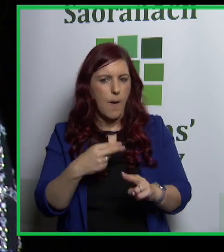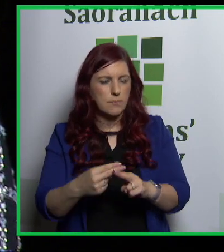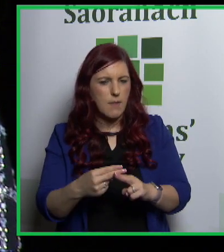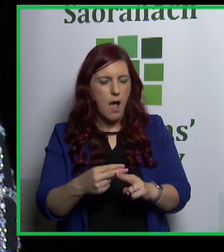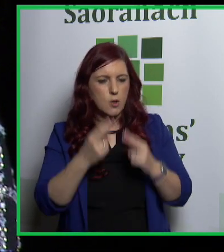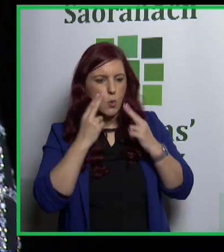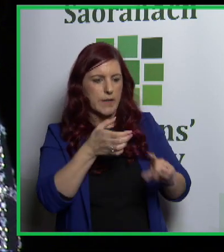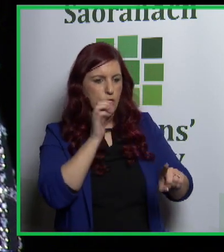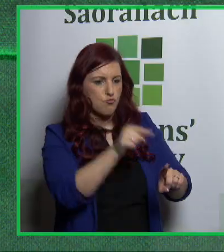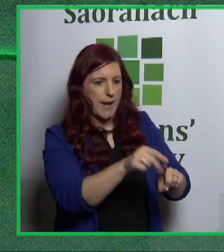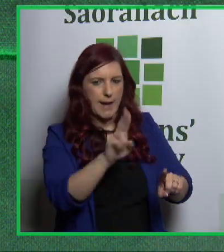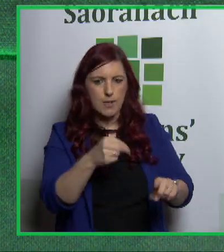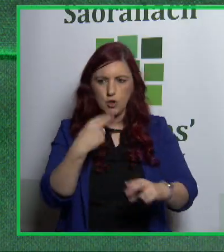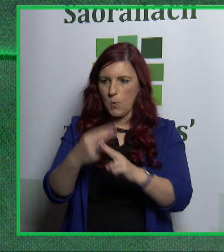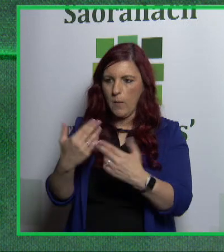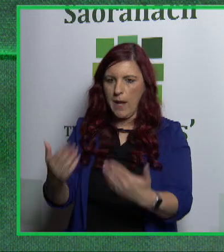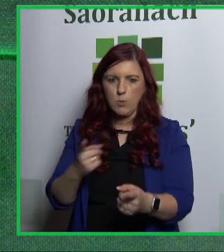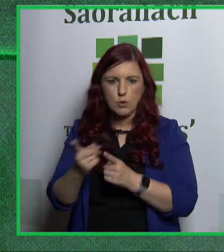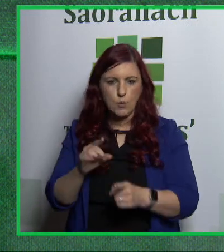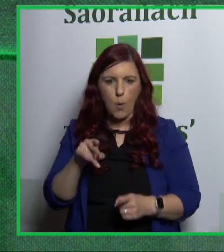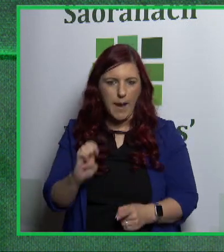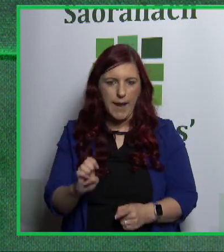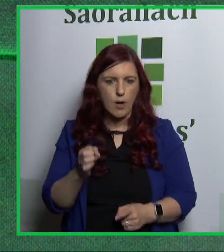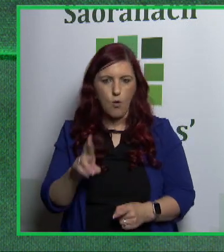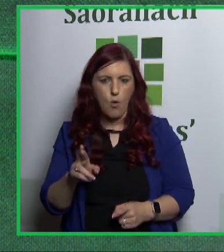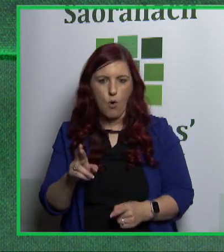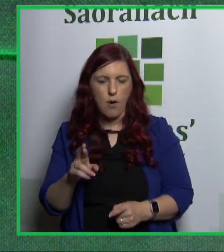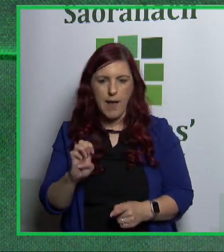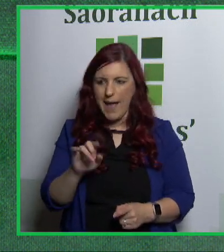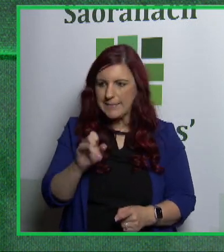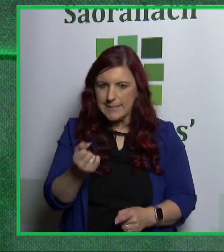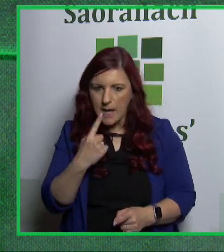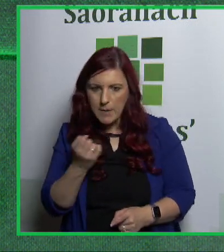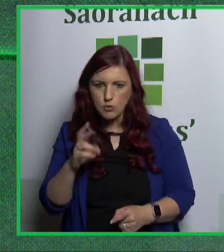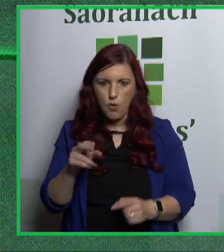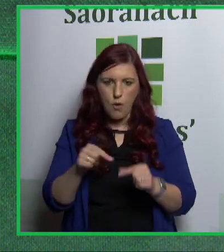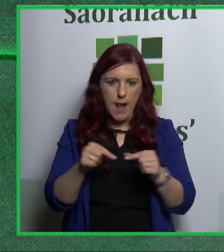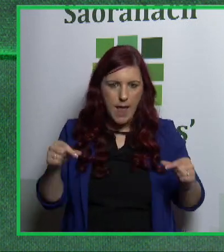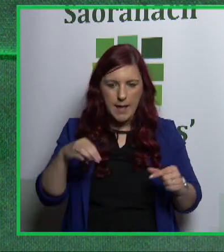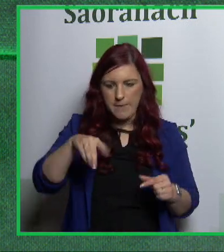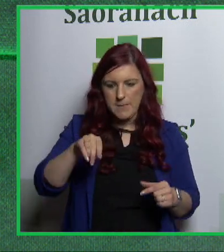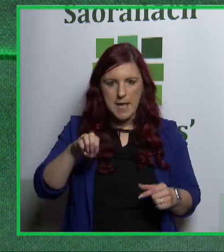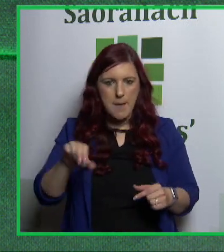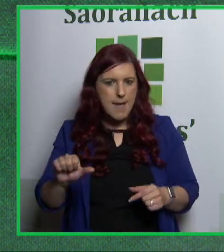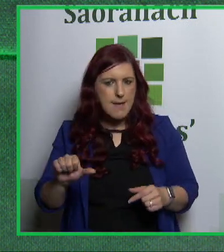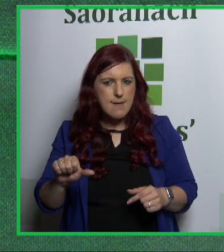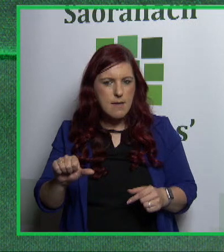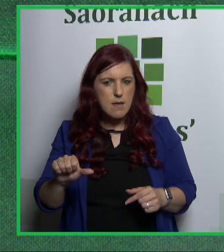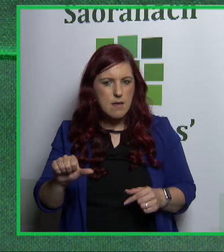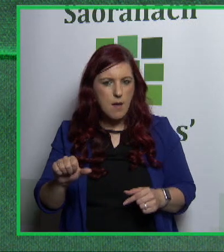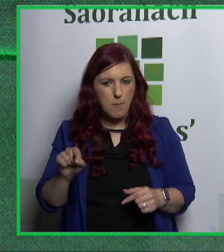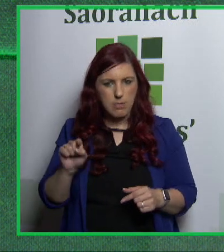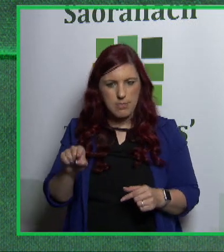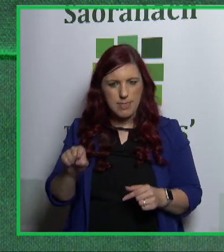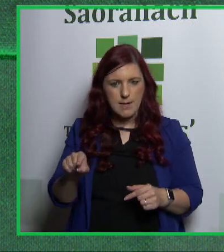night and bounce around to different clubs, or they can do an ecstasy pill or a line of MDMA. But that